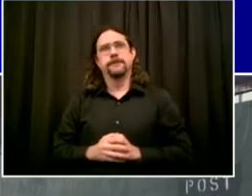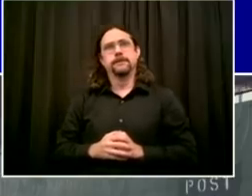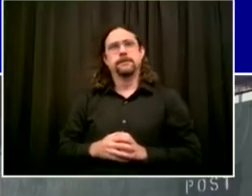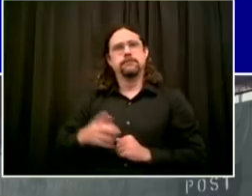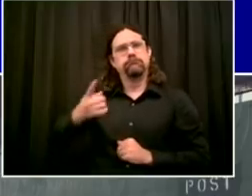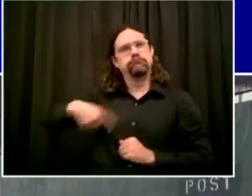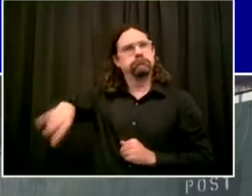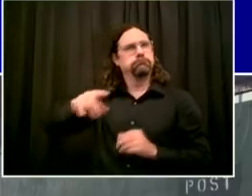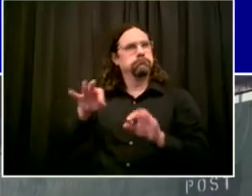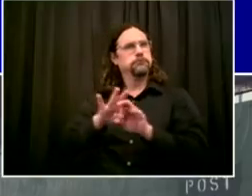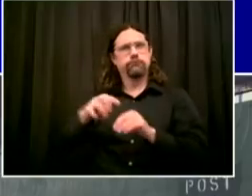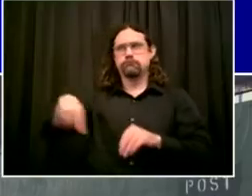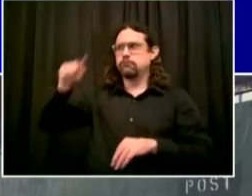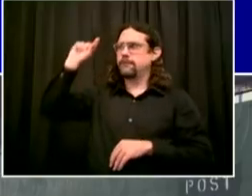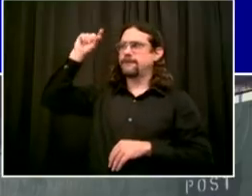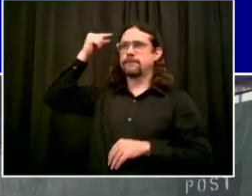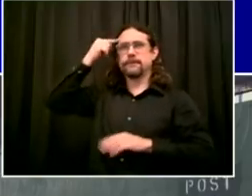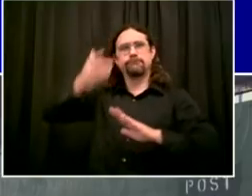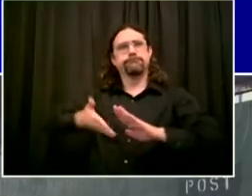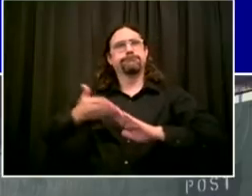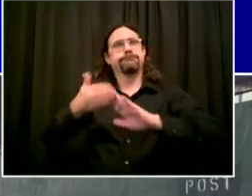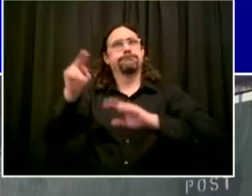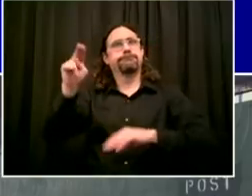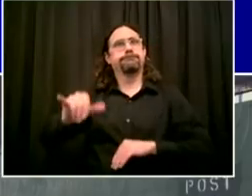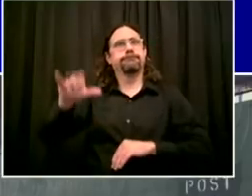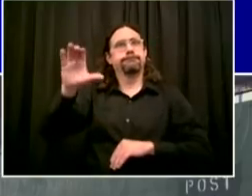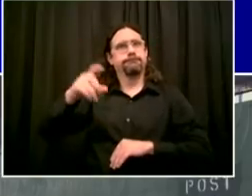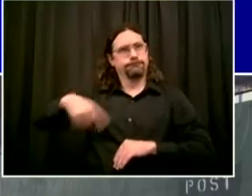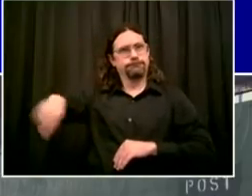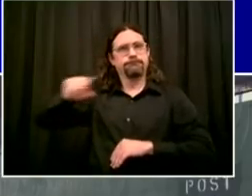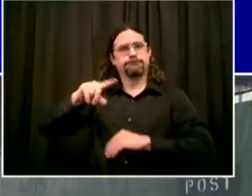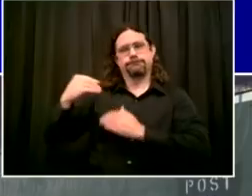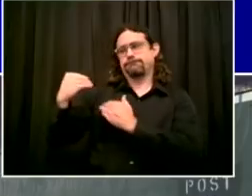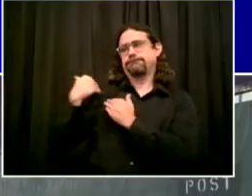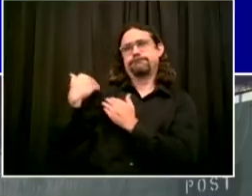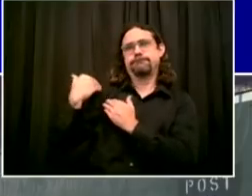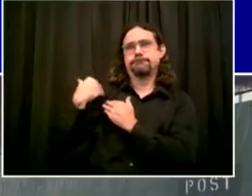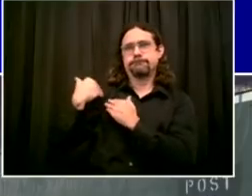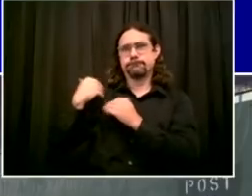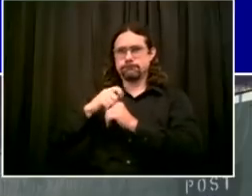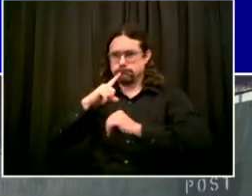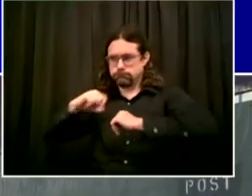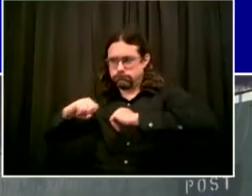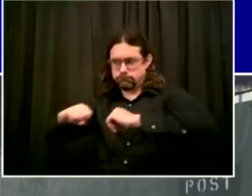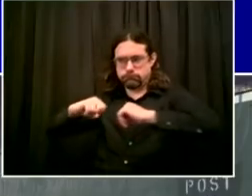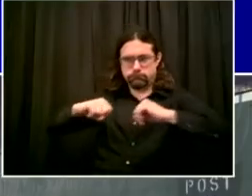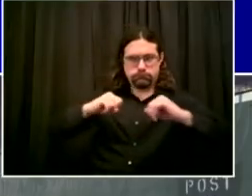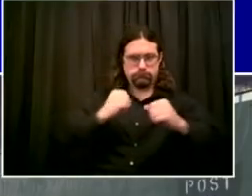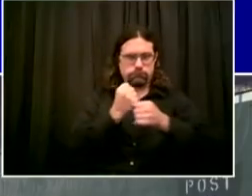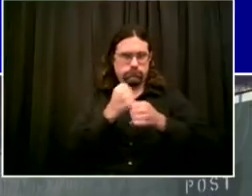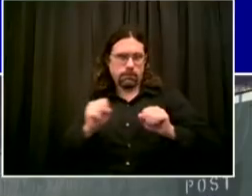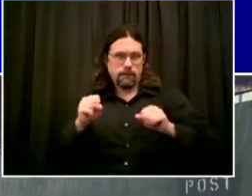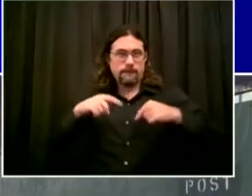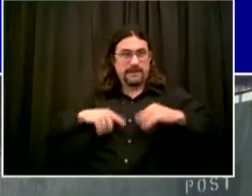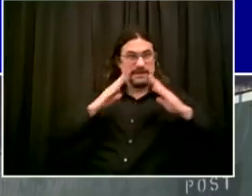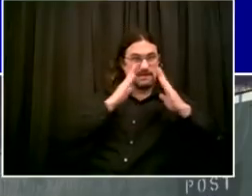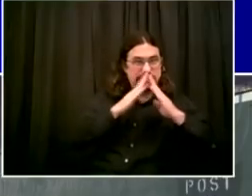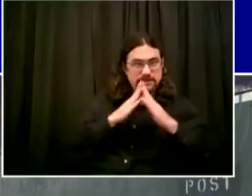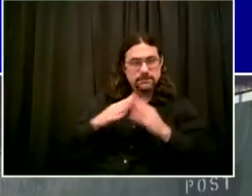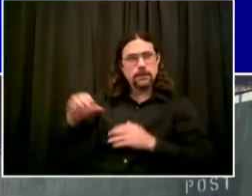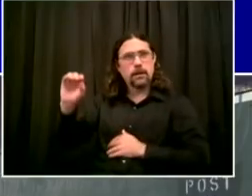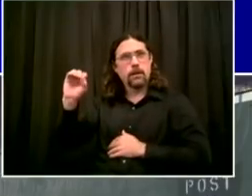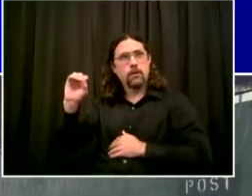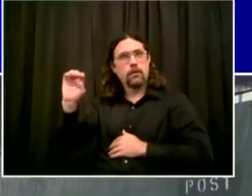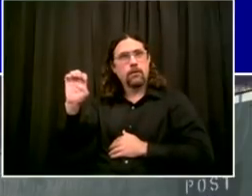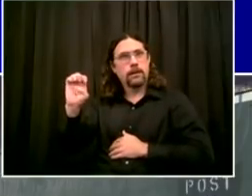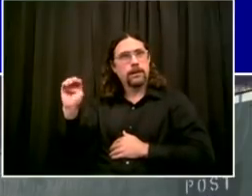everyone, if you're in a situation where this storm is affecting your community, your block, your building, look out for your neighbors, particularly